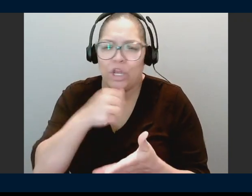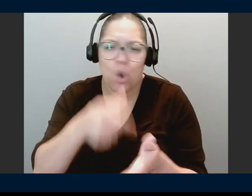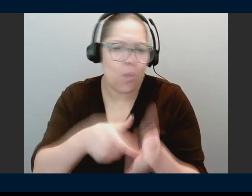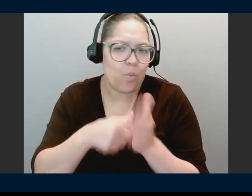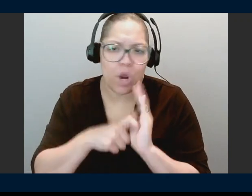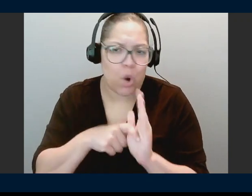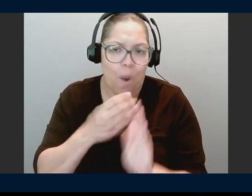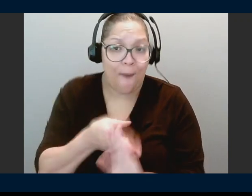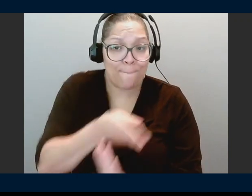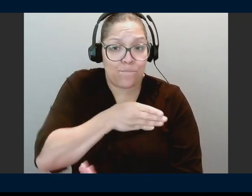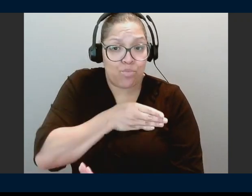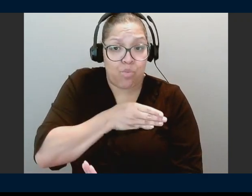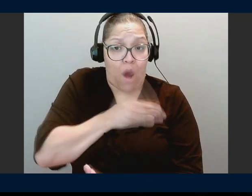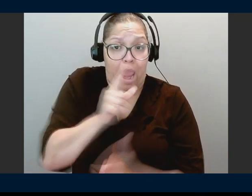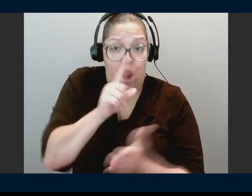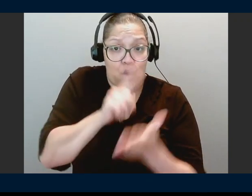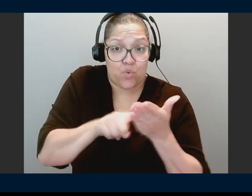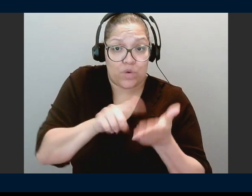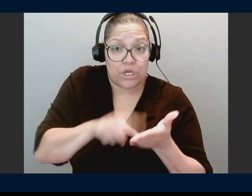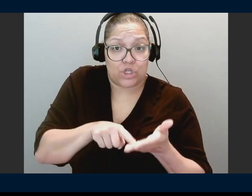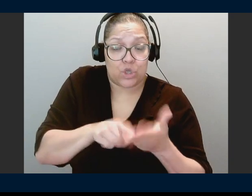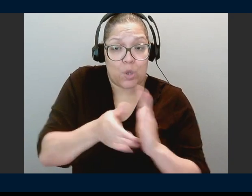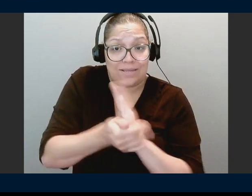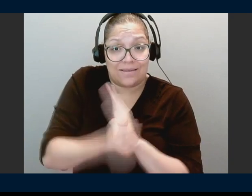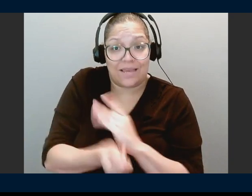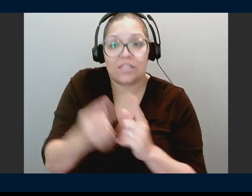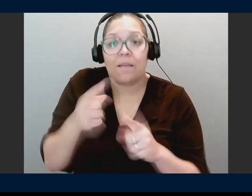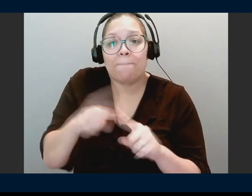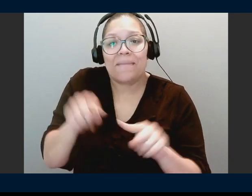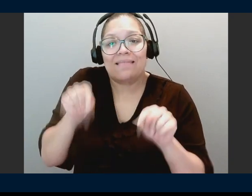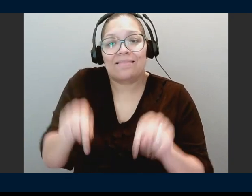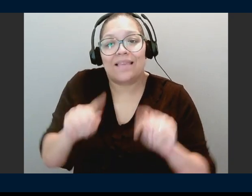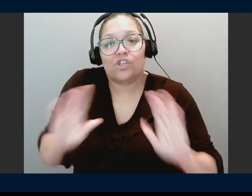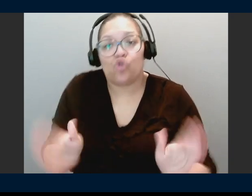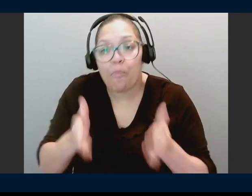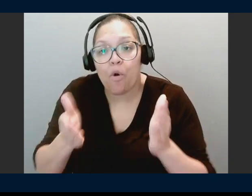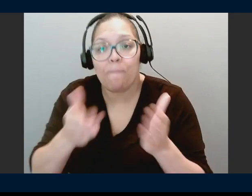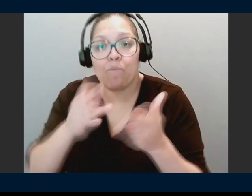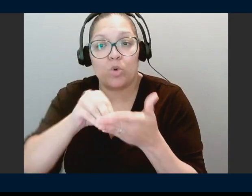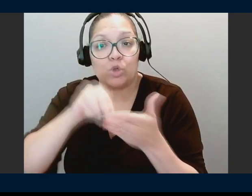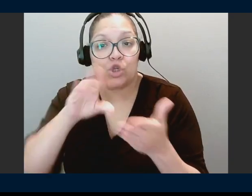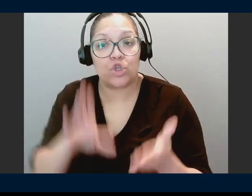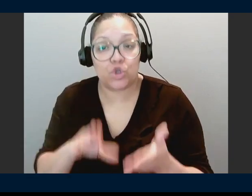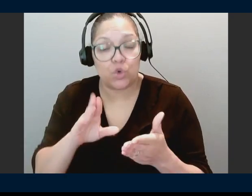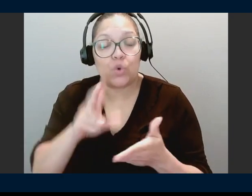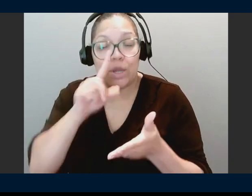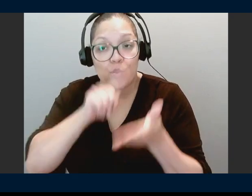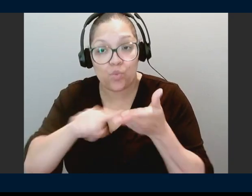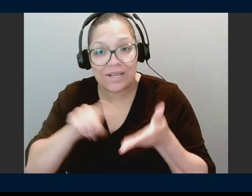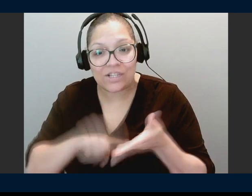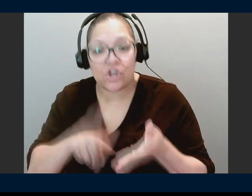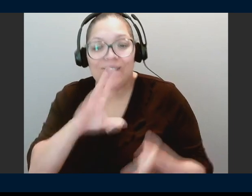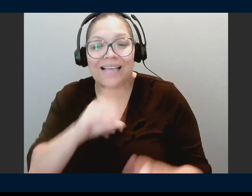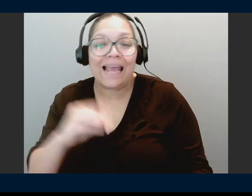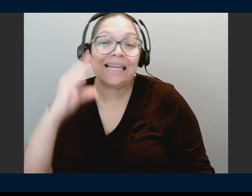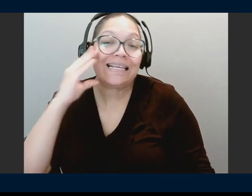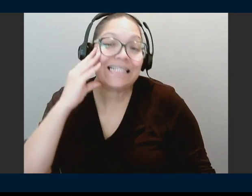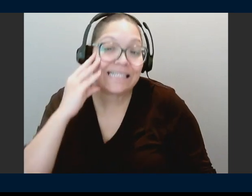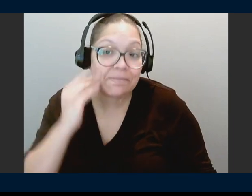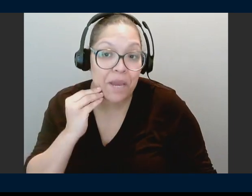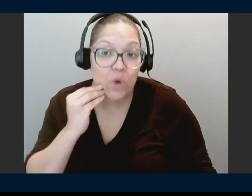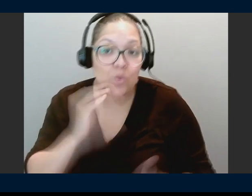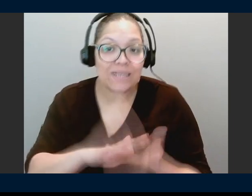experience. The mission of this fellowship is to promote student research and experiential learning at their